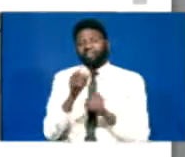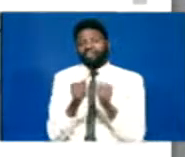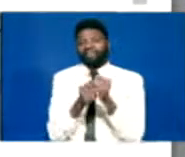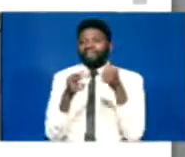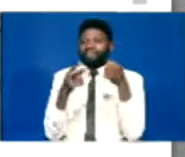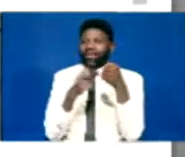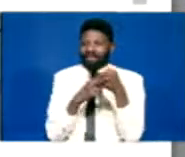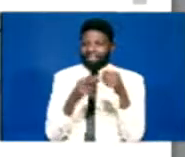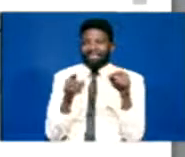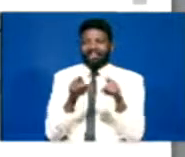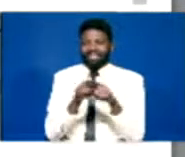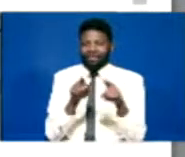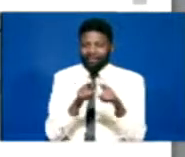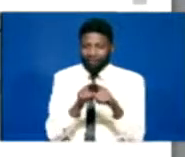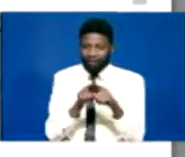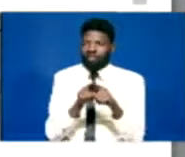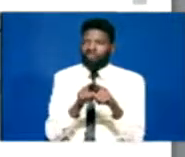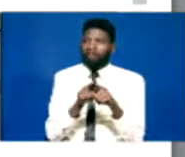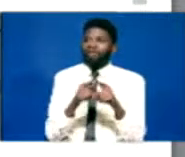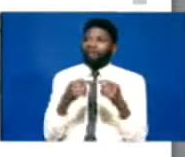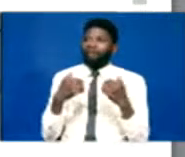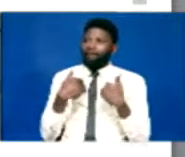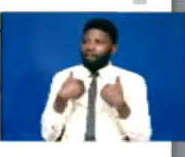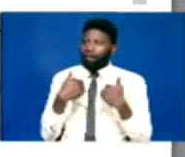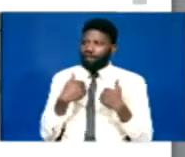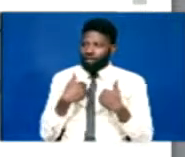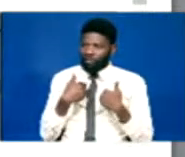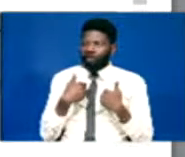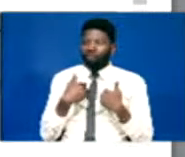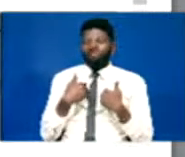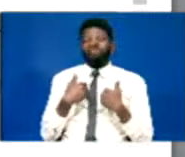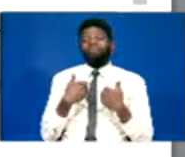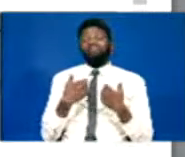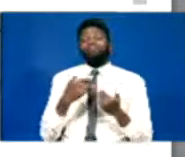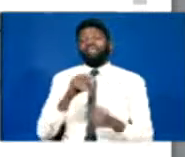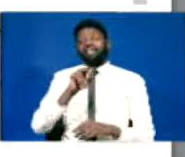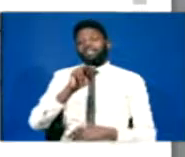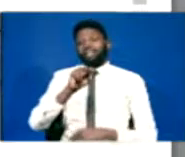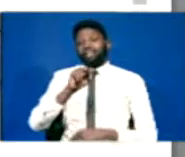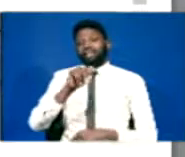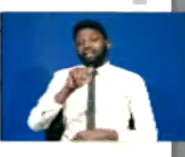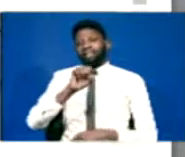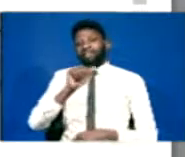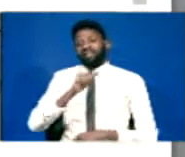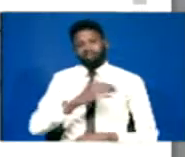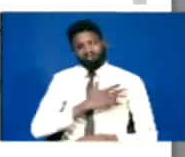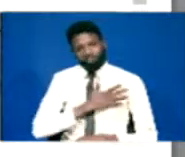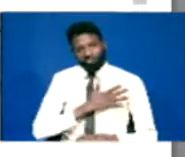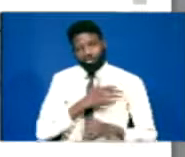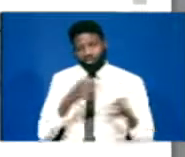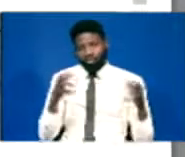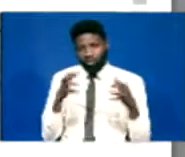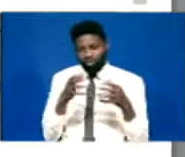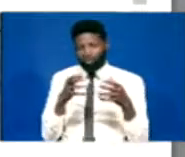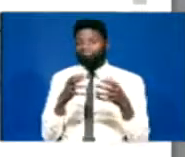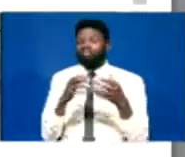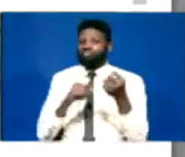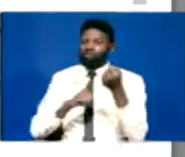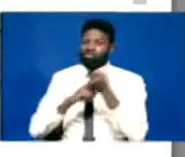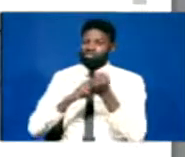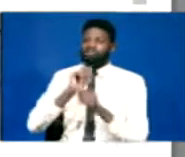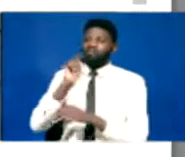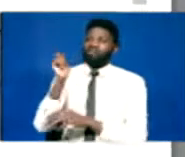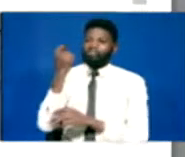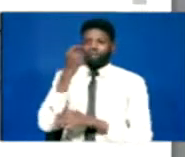was endorsed by the National Super Alliance, popularly known as NASA, to vie for presidency, with Kalonzo Musyoka having been